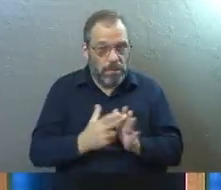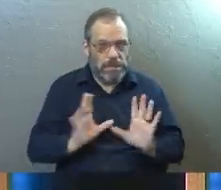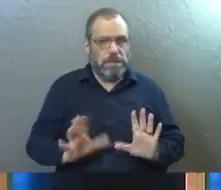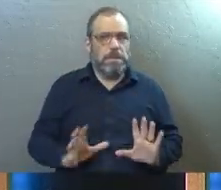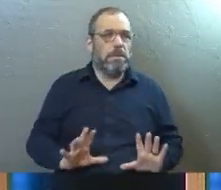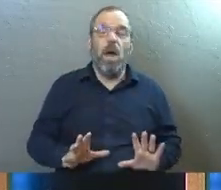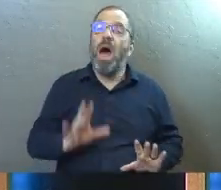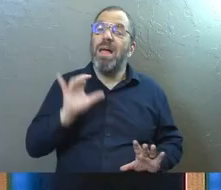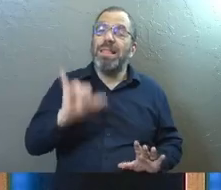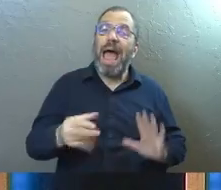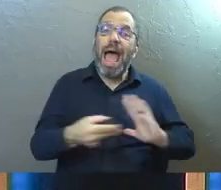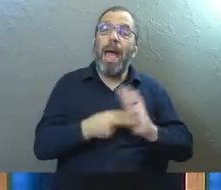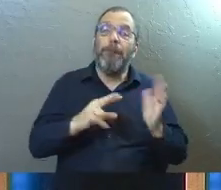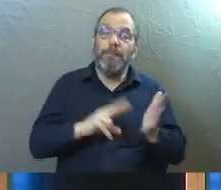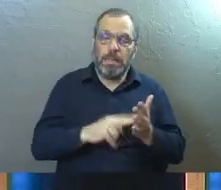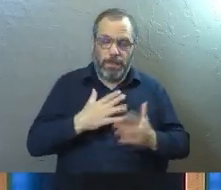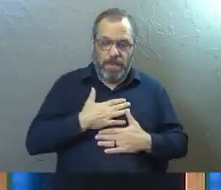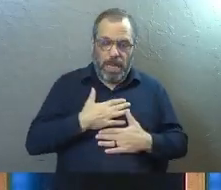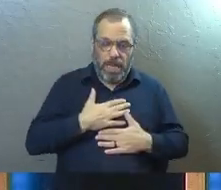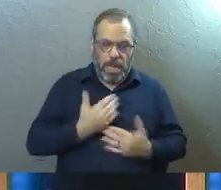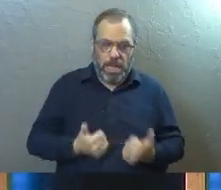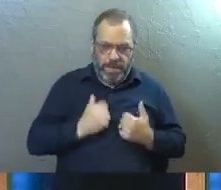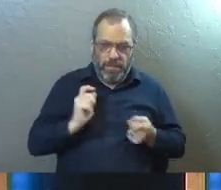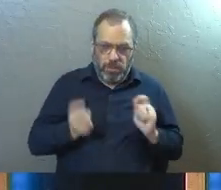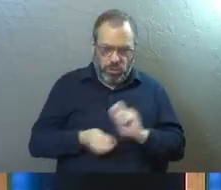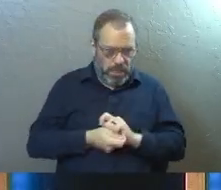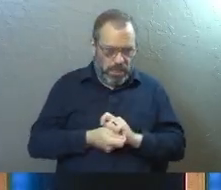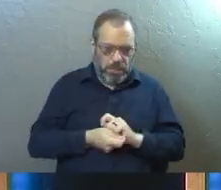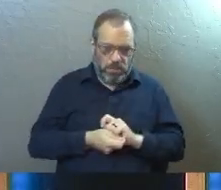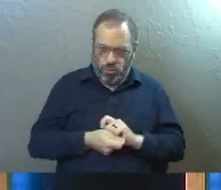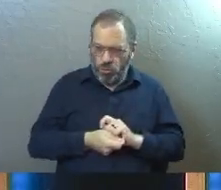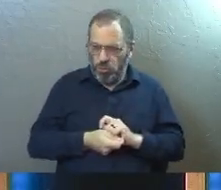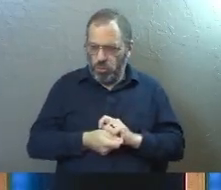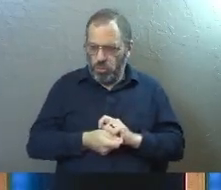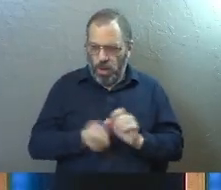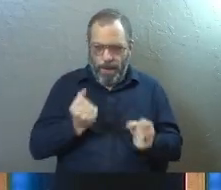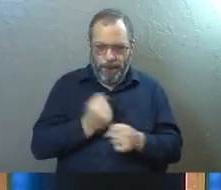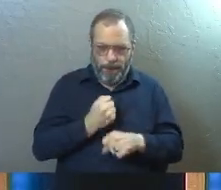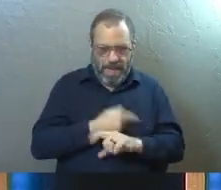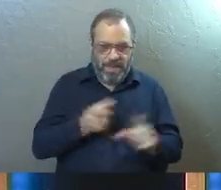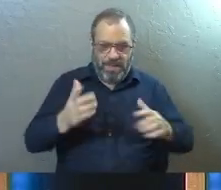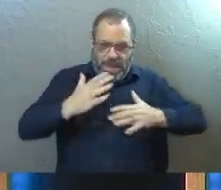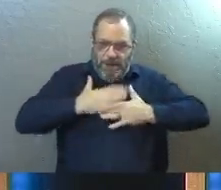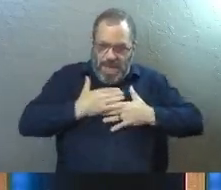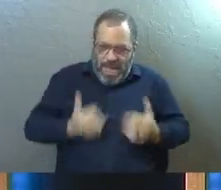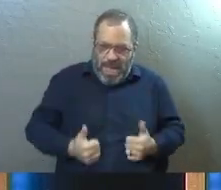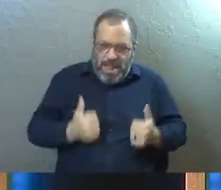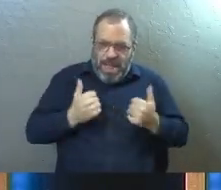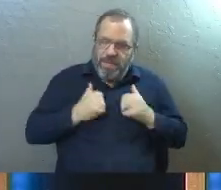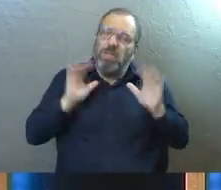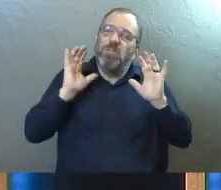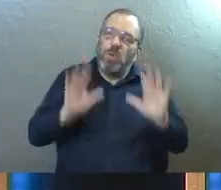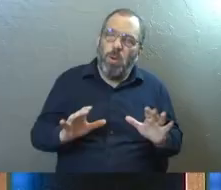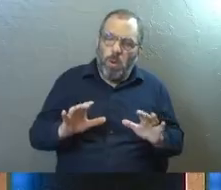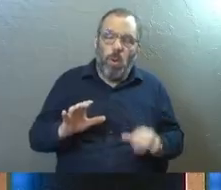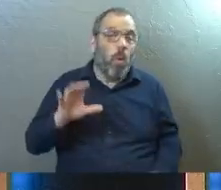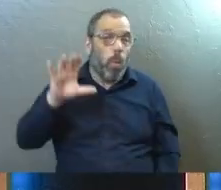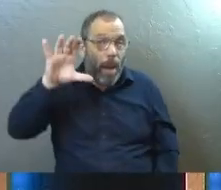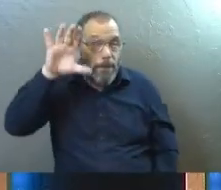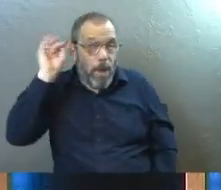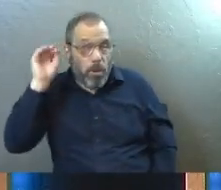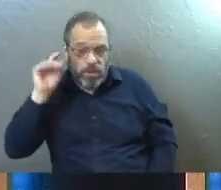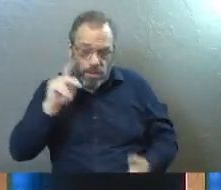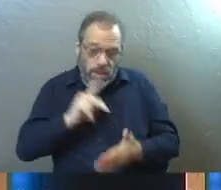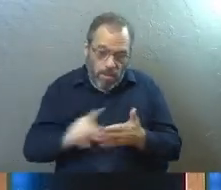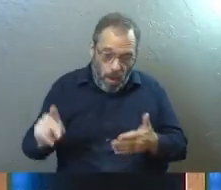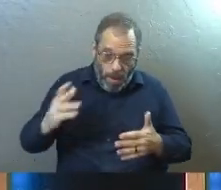that, because that means some things have to change. That means something has to come in and make a difference in my life. And so, again, what Moses shows us, what Paul